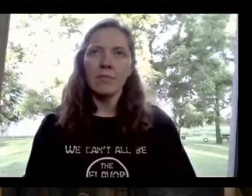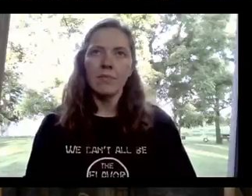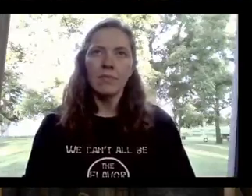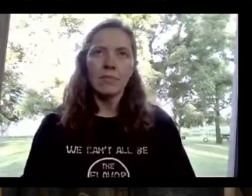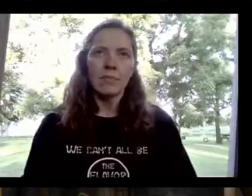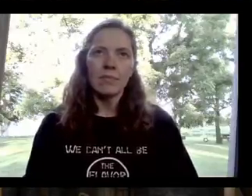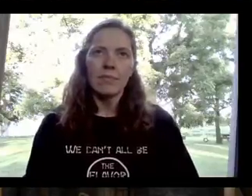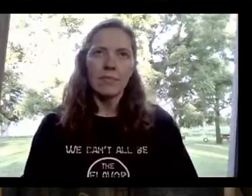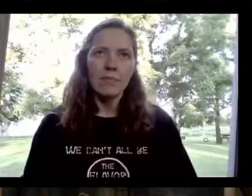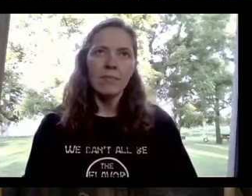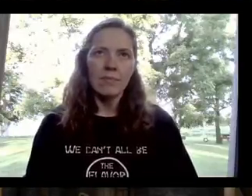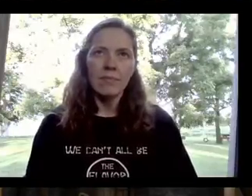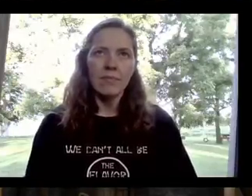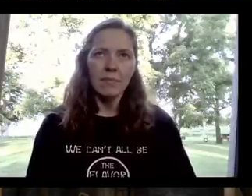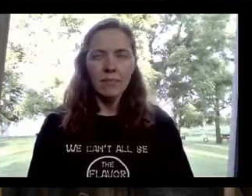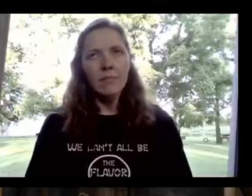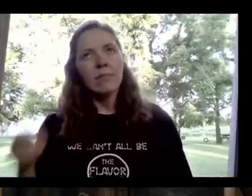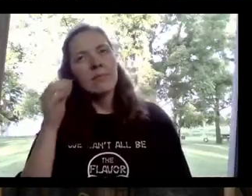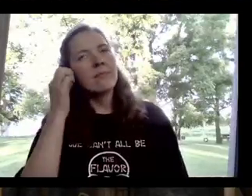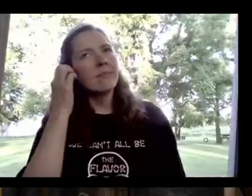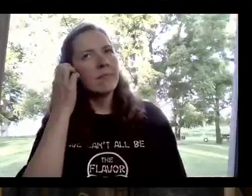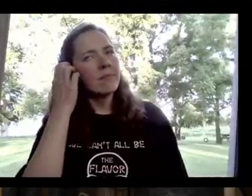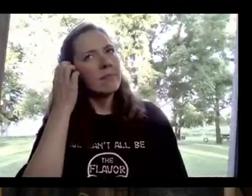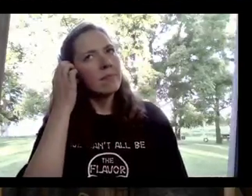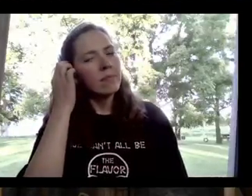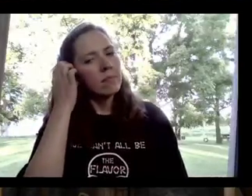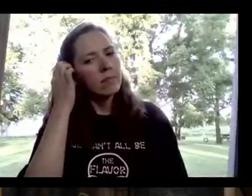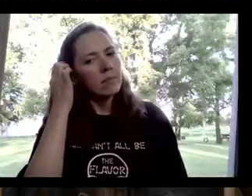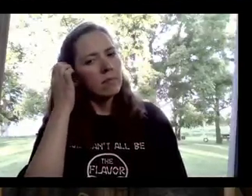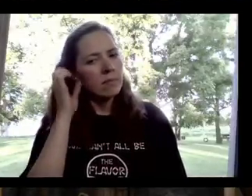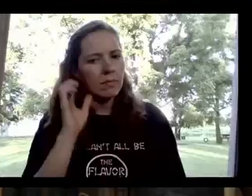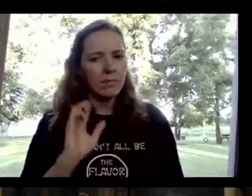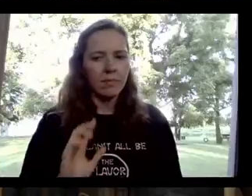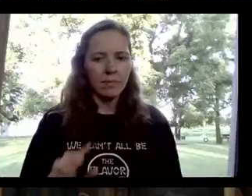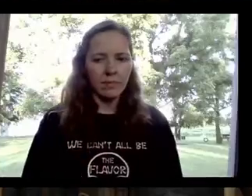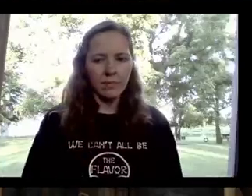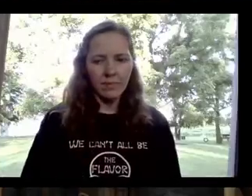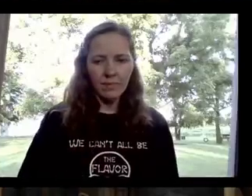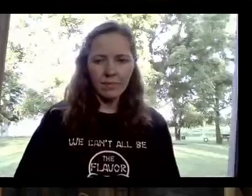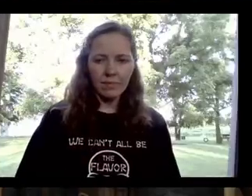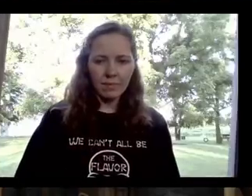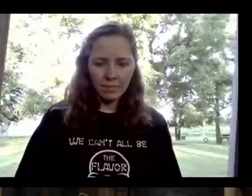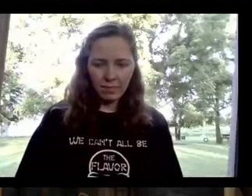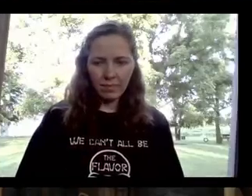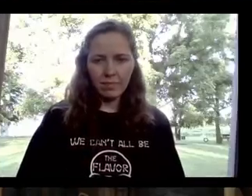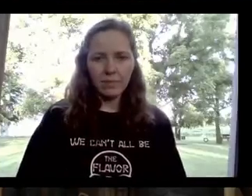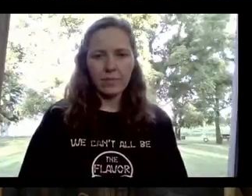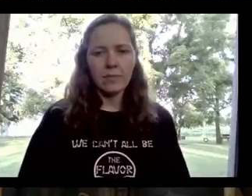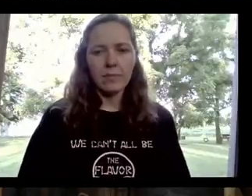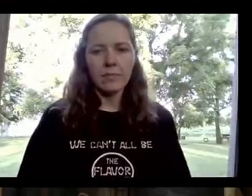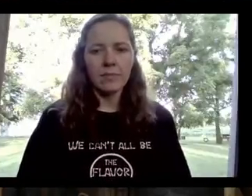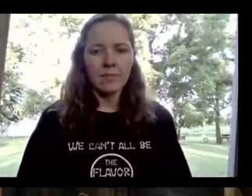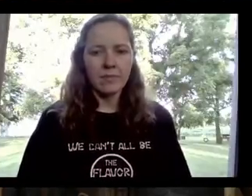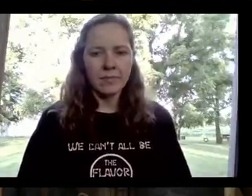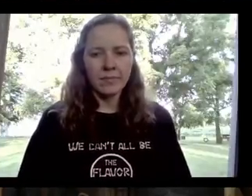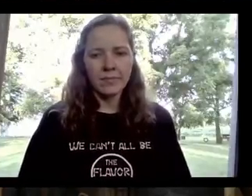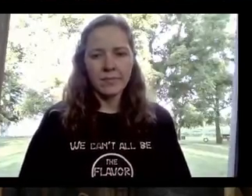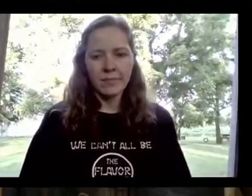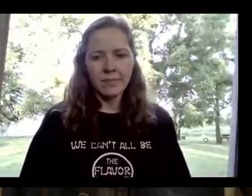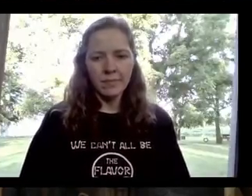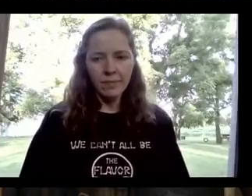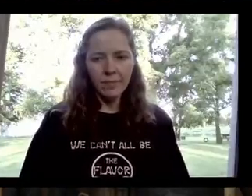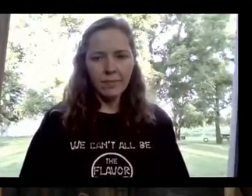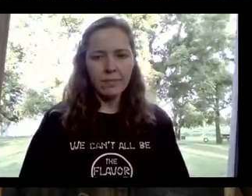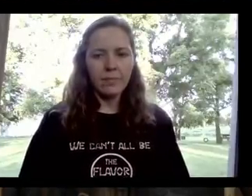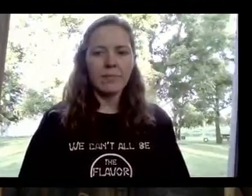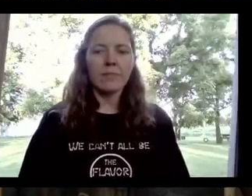pounds of coal a day at max. Now, like I said, that number is going to change for me a lot. Basically, if I've got something to feed